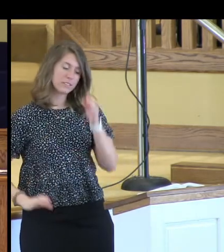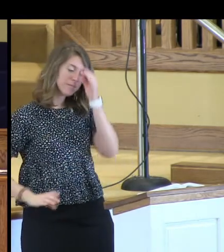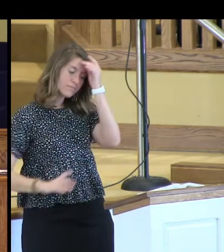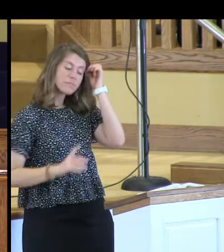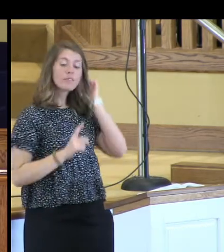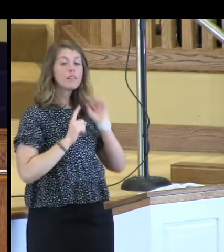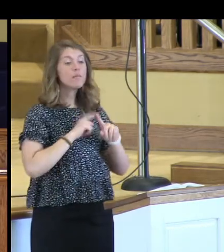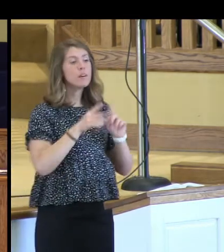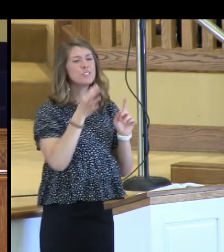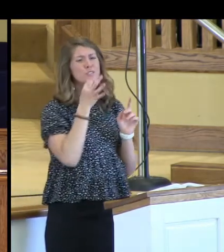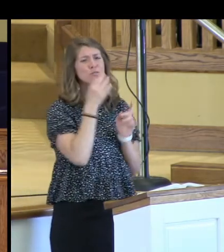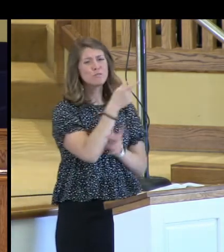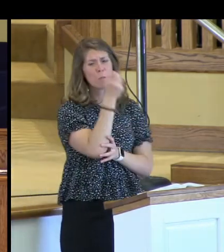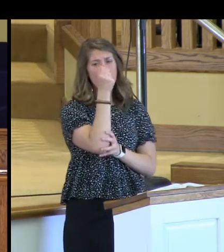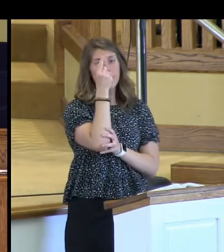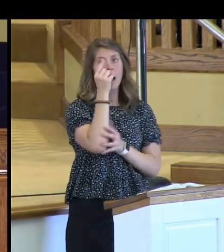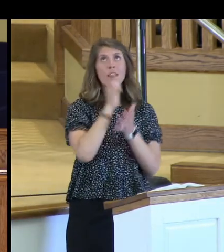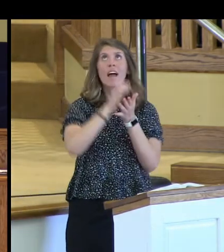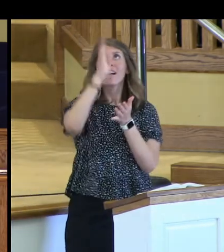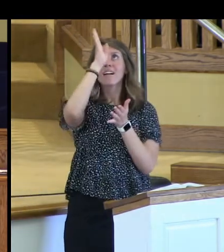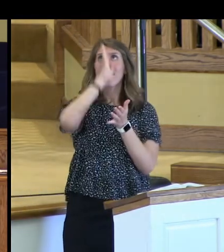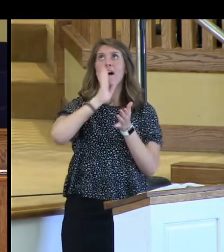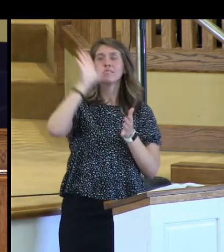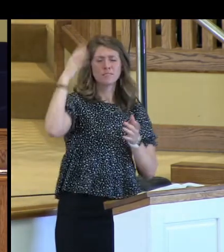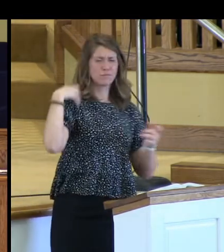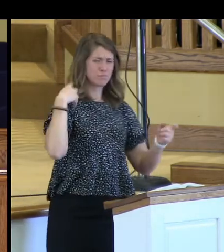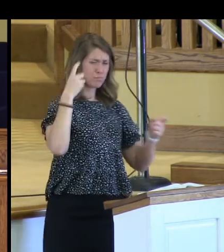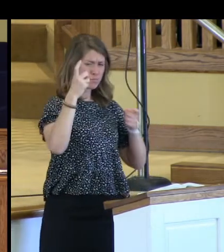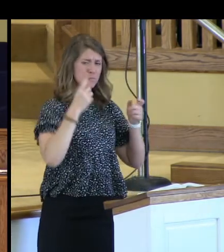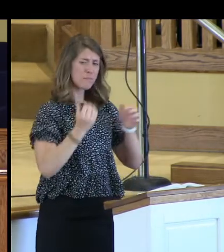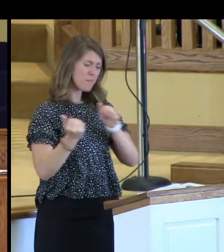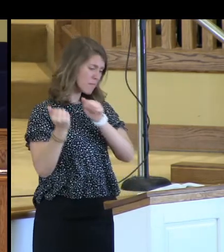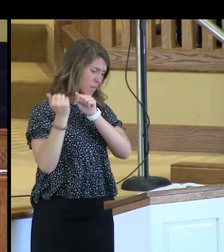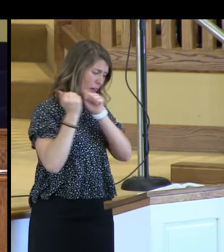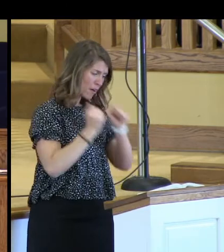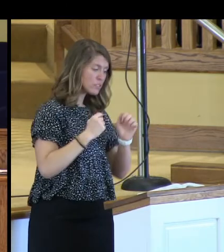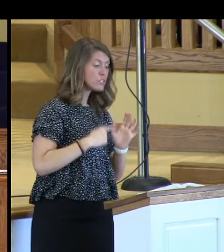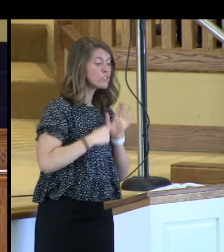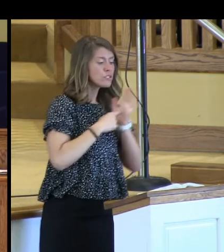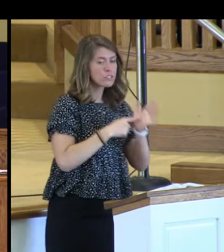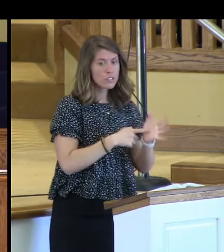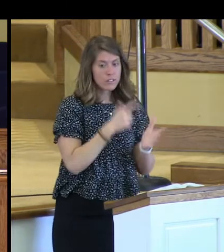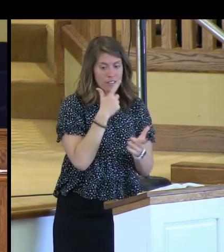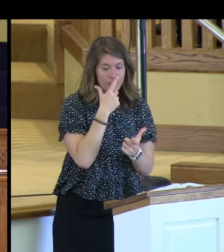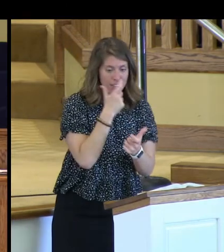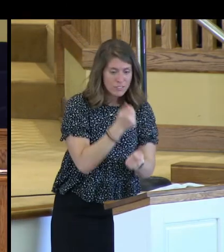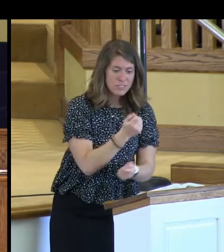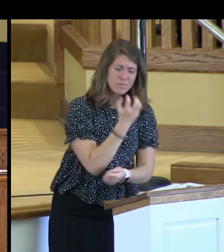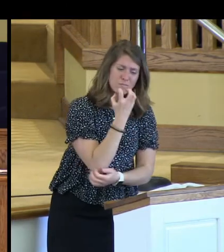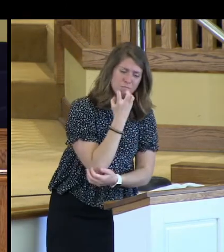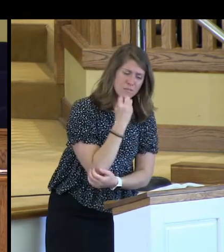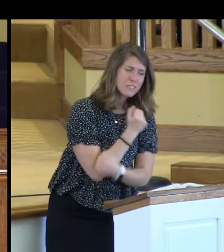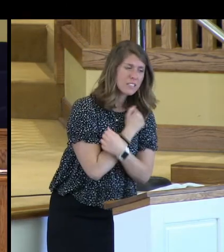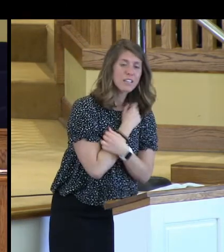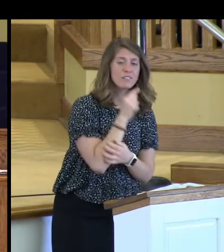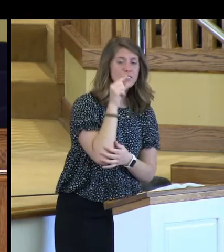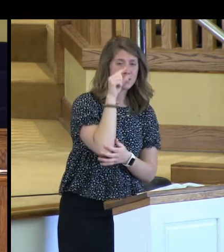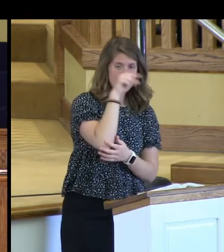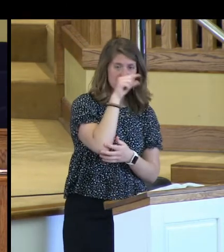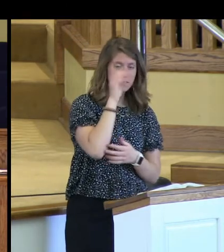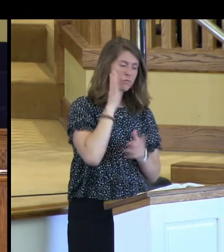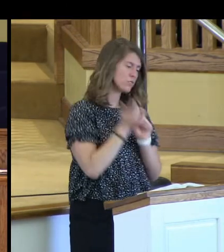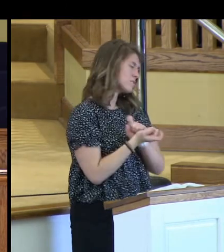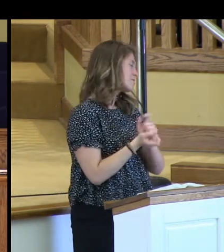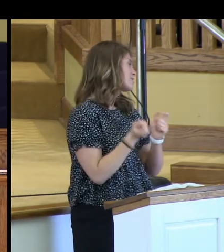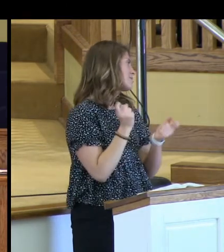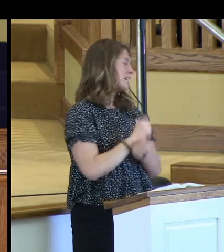But once you realize that God in his sovereignty and his power and his might just showed some interest in us and loved us, it'll change your life. Let me remind you,